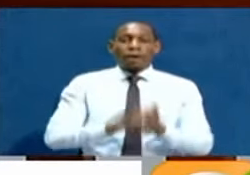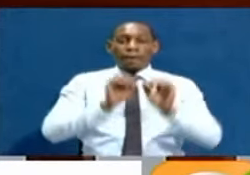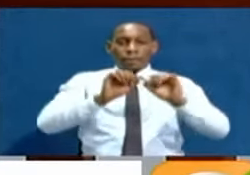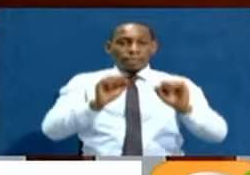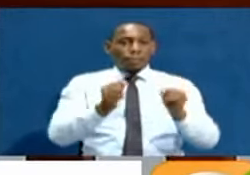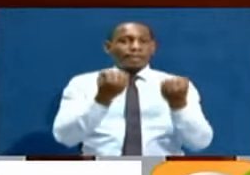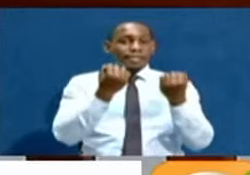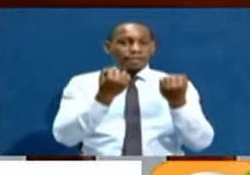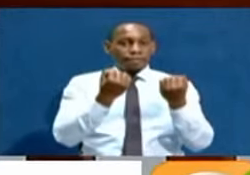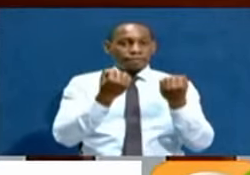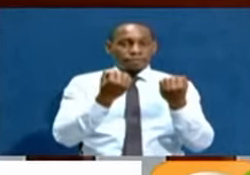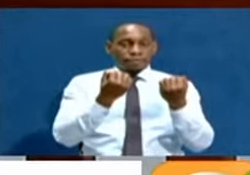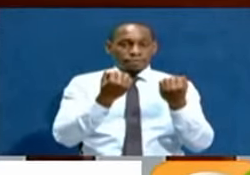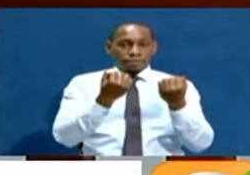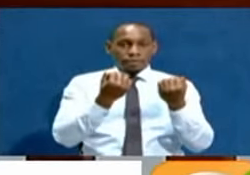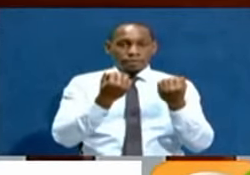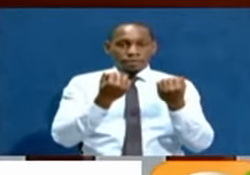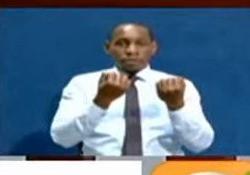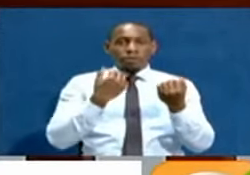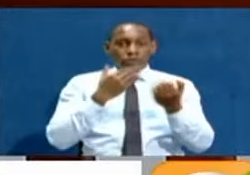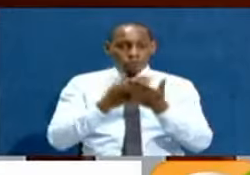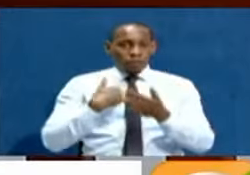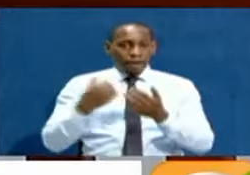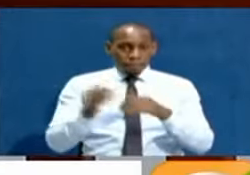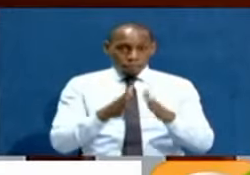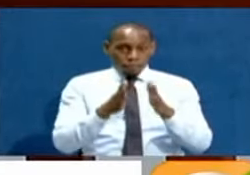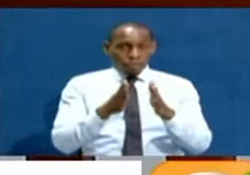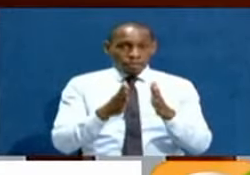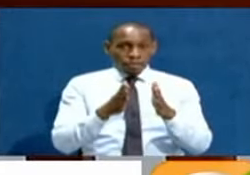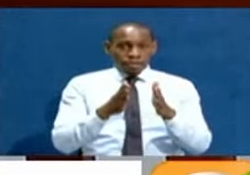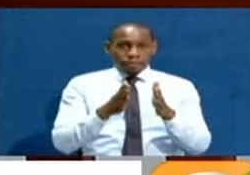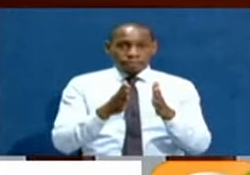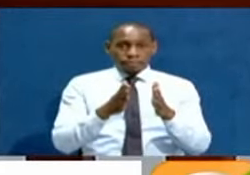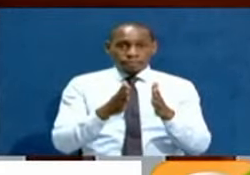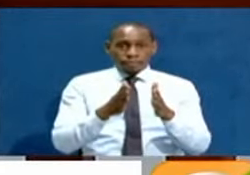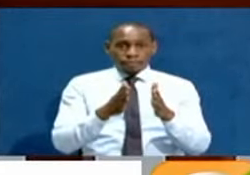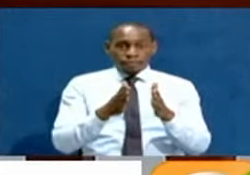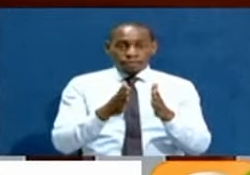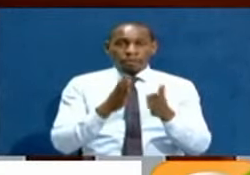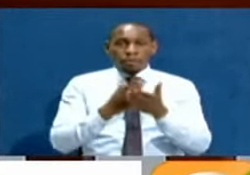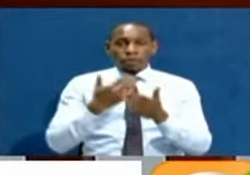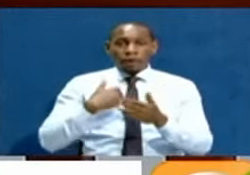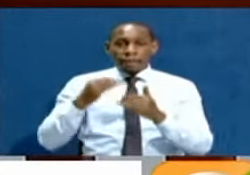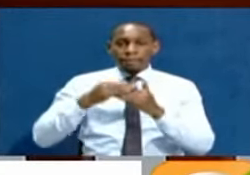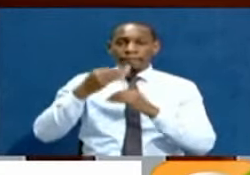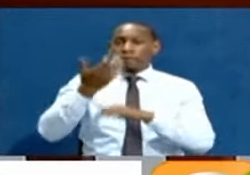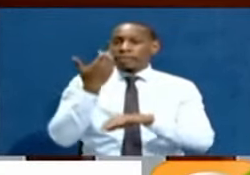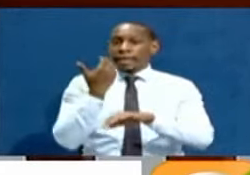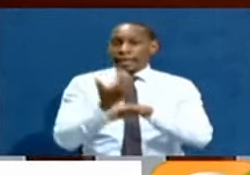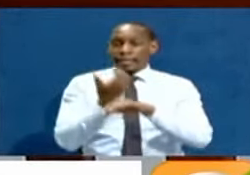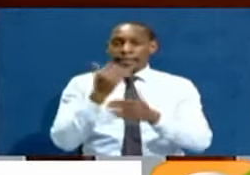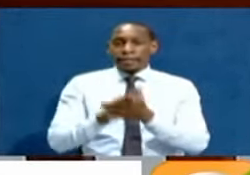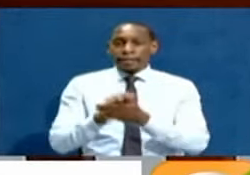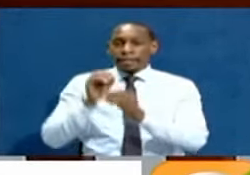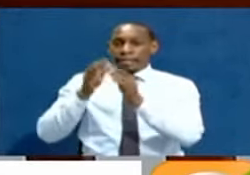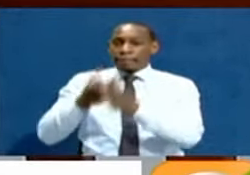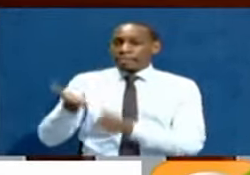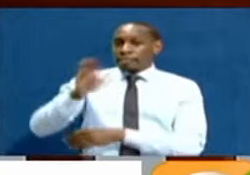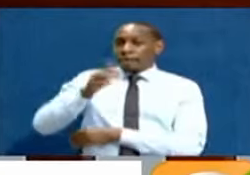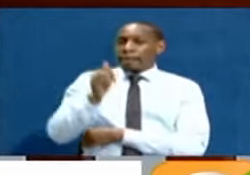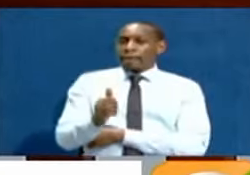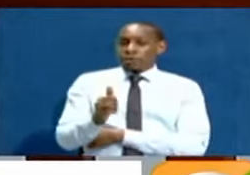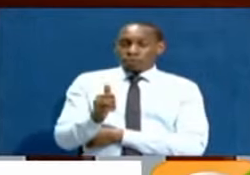salvageable. There is a window of opportunity. Obviously, we have a hard road ahead of us because, you know, when the passengers will come back, who